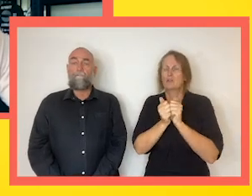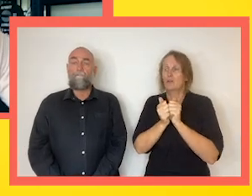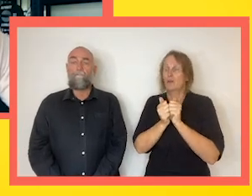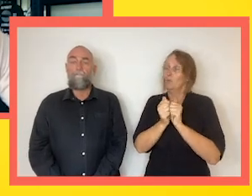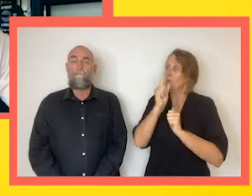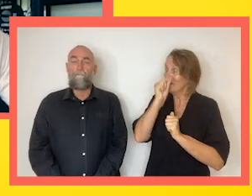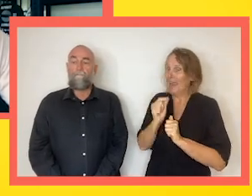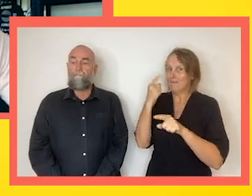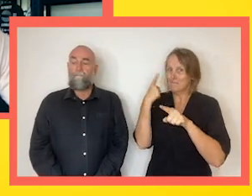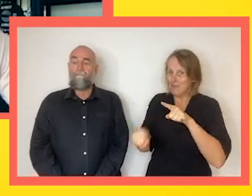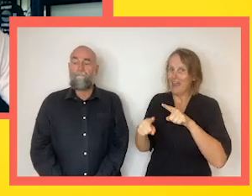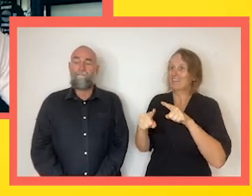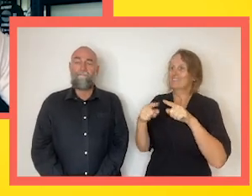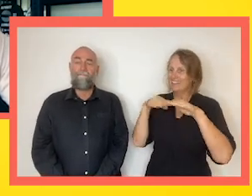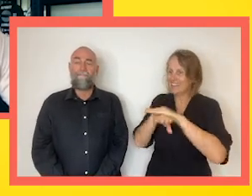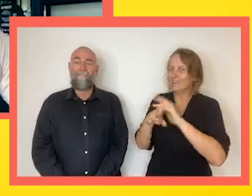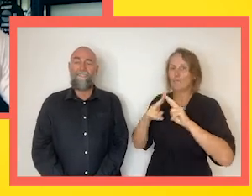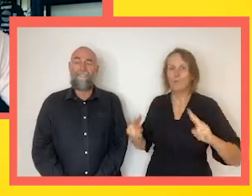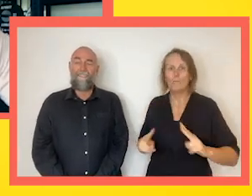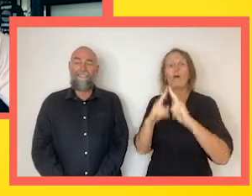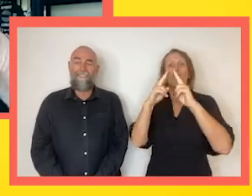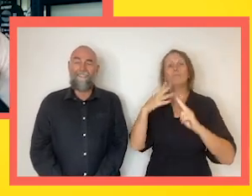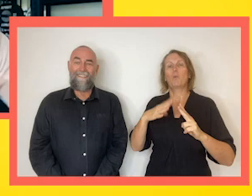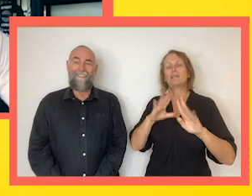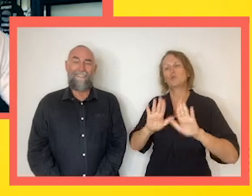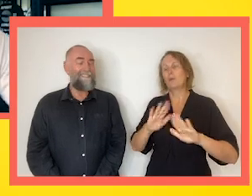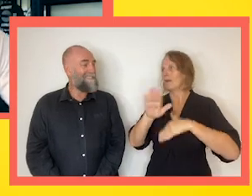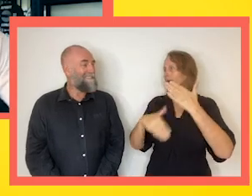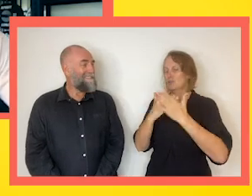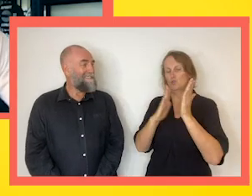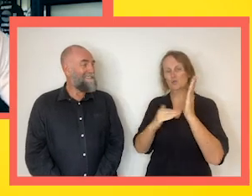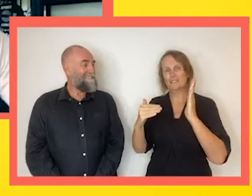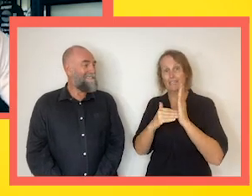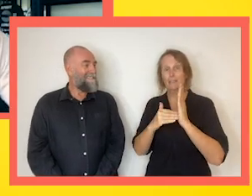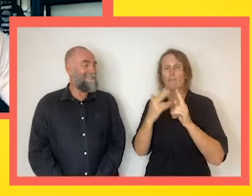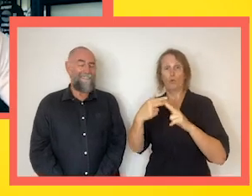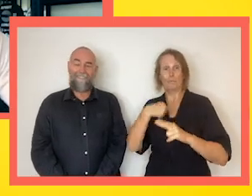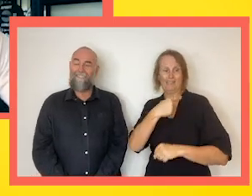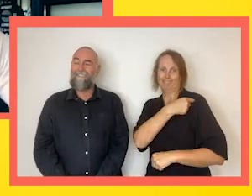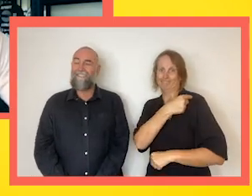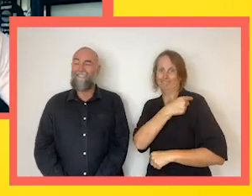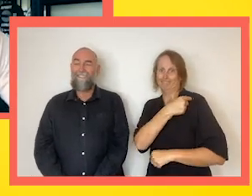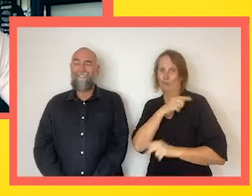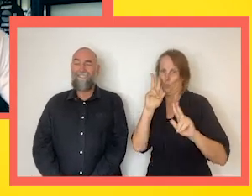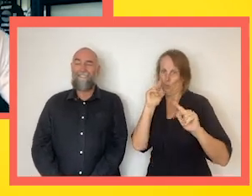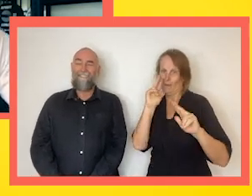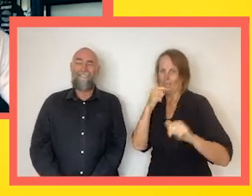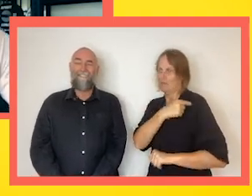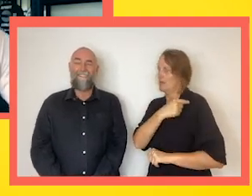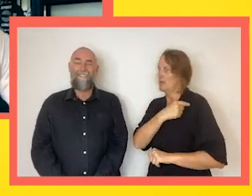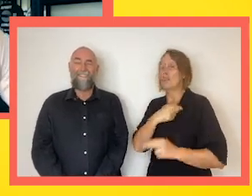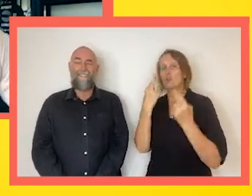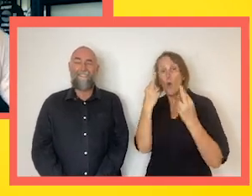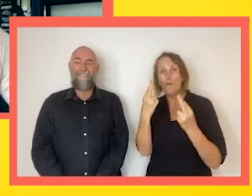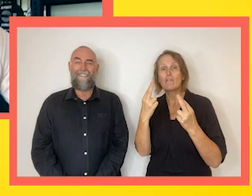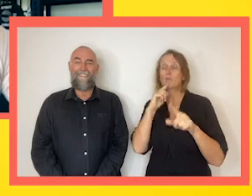We've got to just look at these goals first and obviously qualify. And for me personally, got to keep the shoulder in check and not get too ahead of myself. And hopefully go